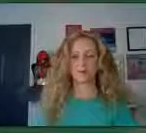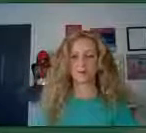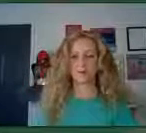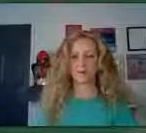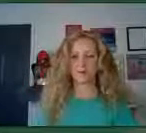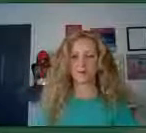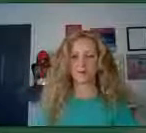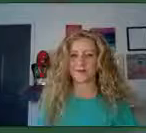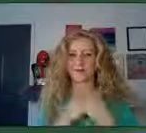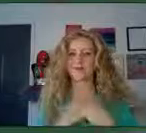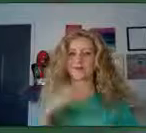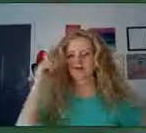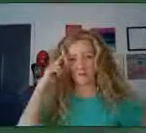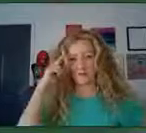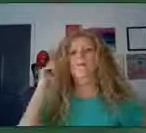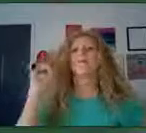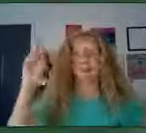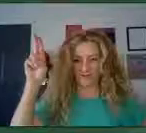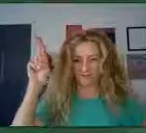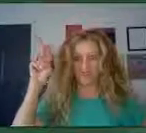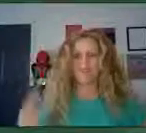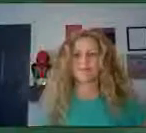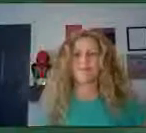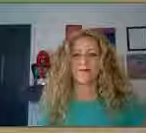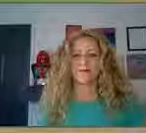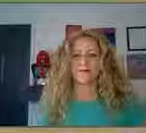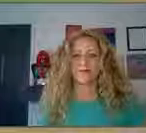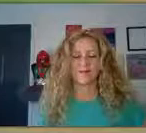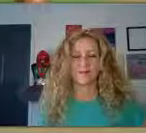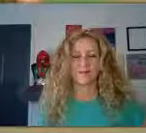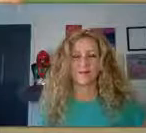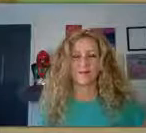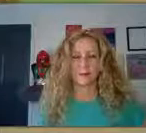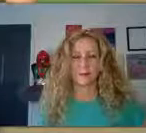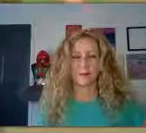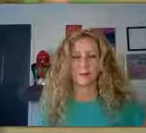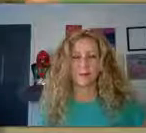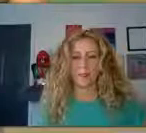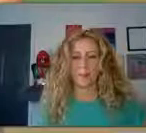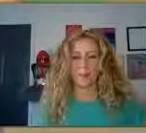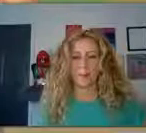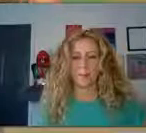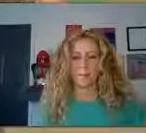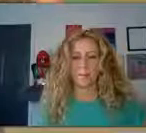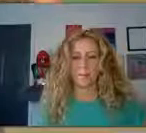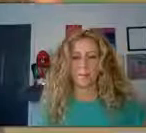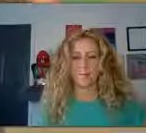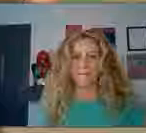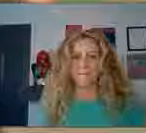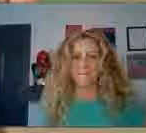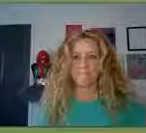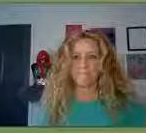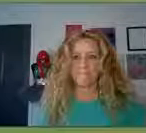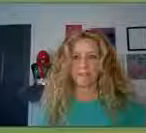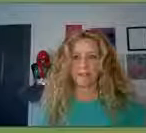you. You can trust. It's right and true. It is finished. That's from the books